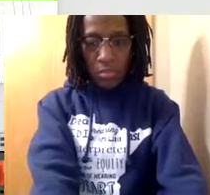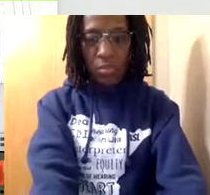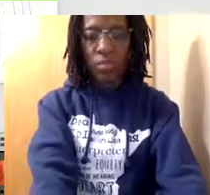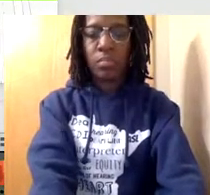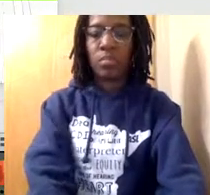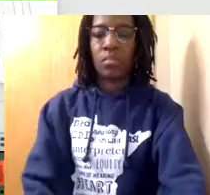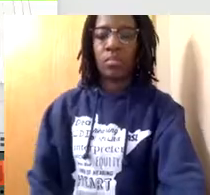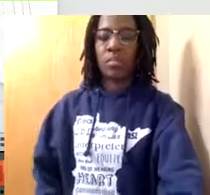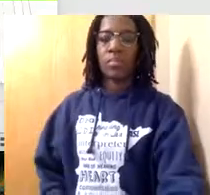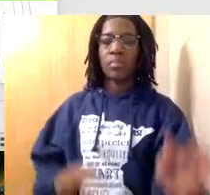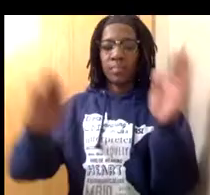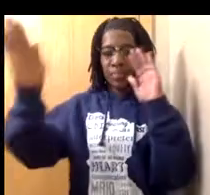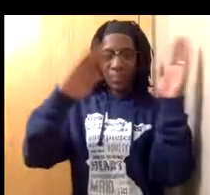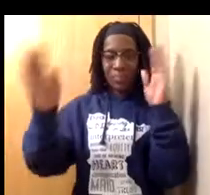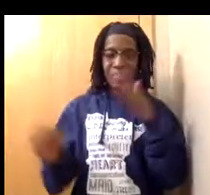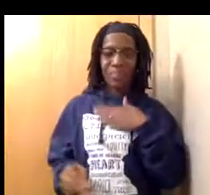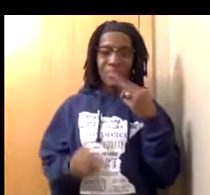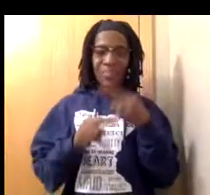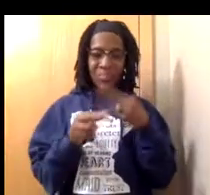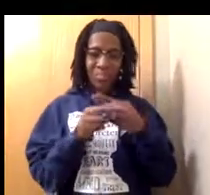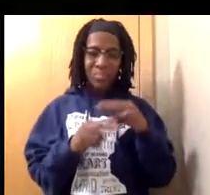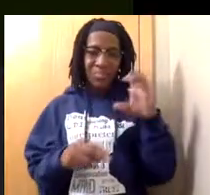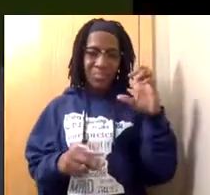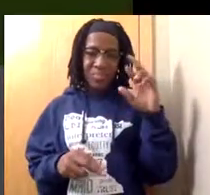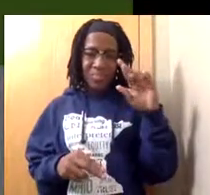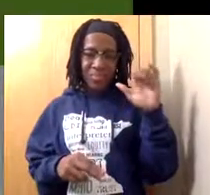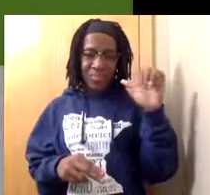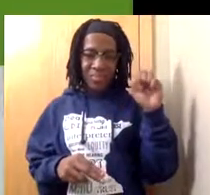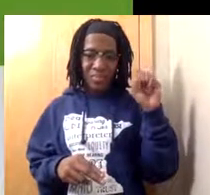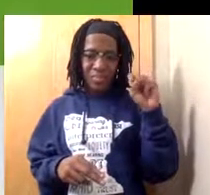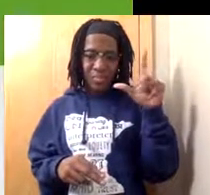Hi, my name is Crystal.